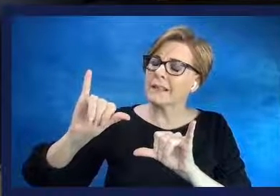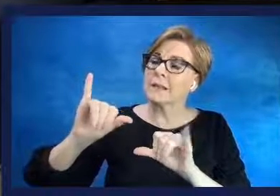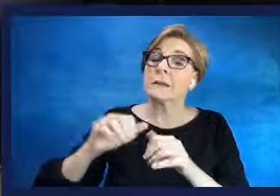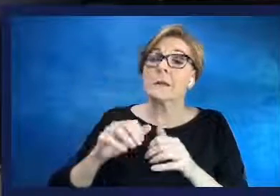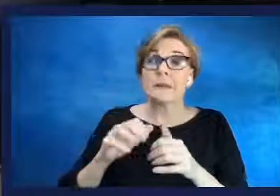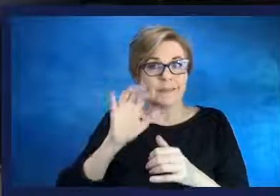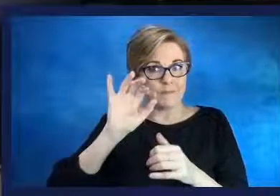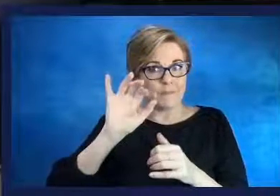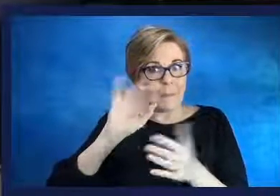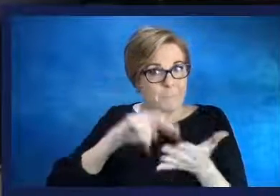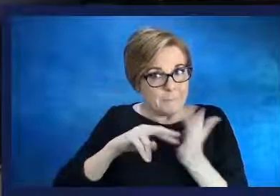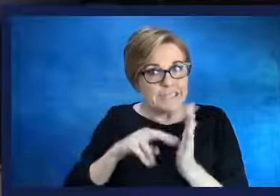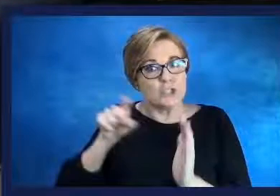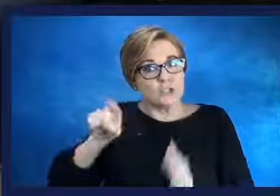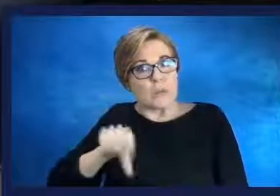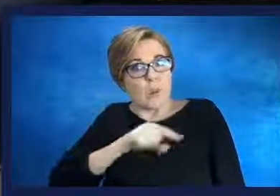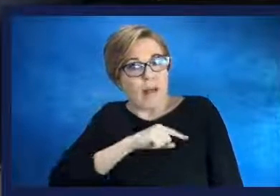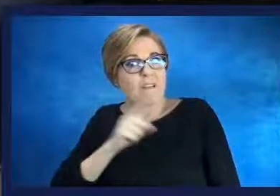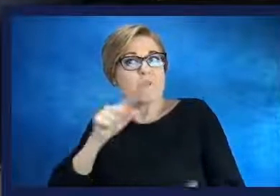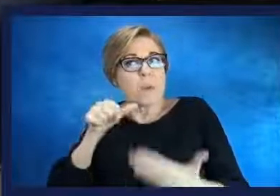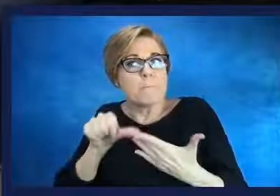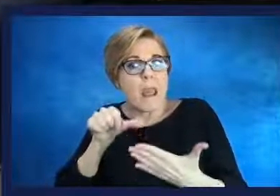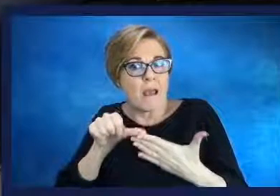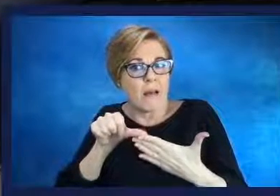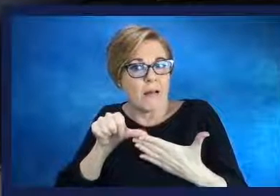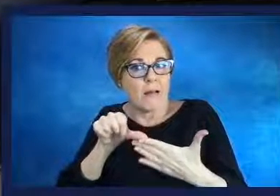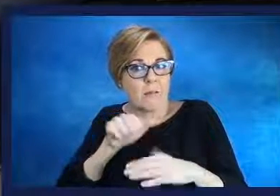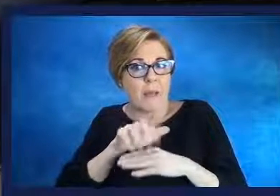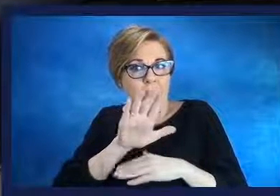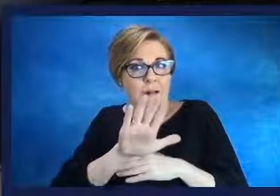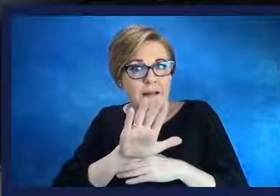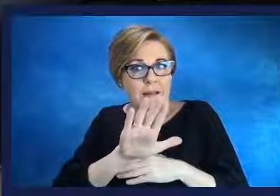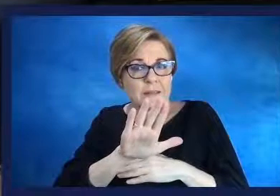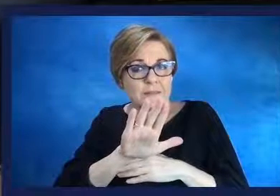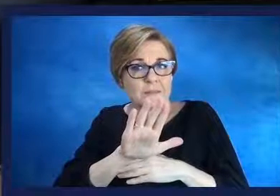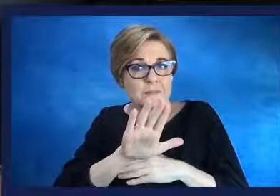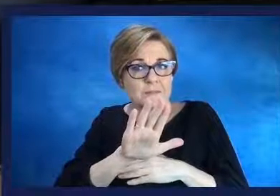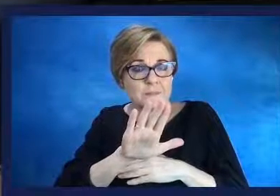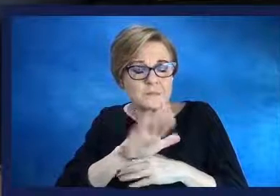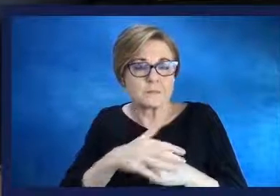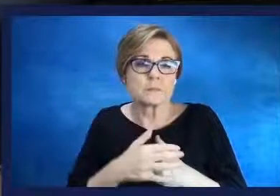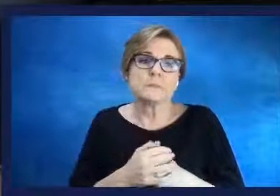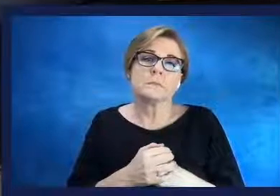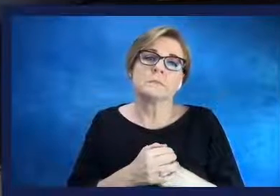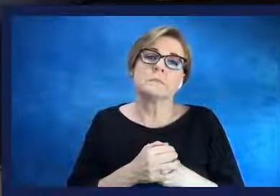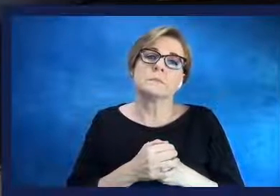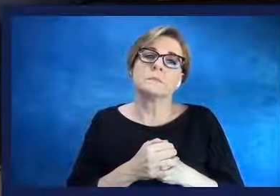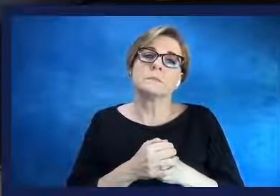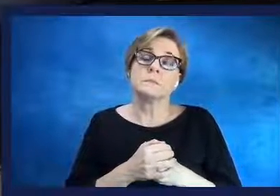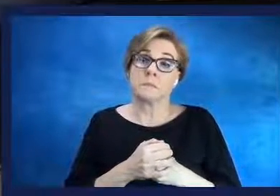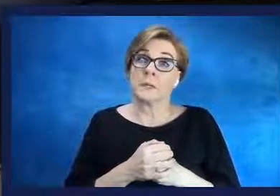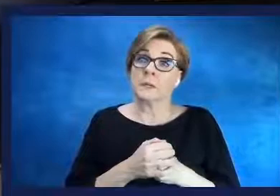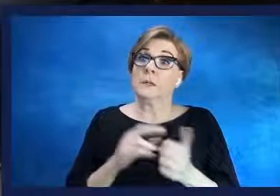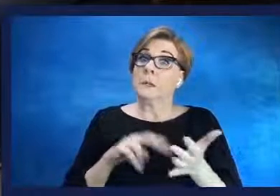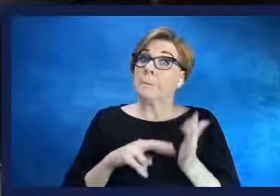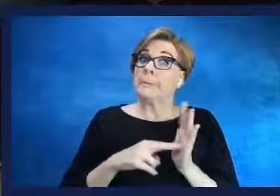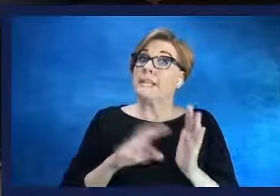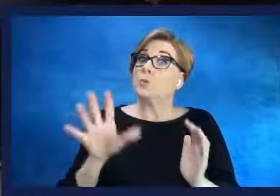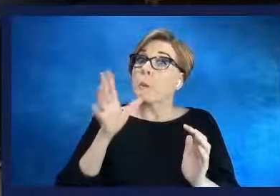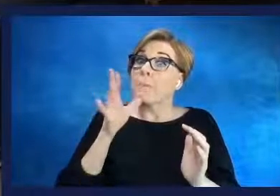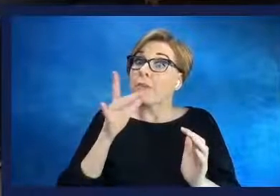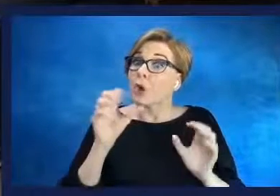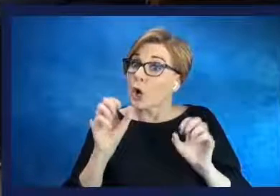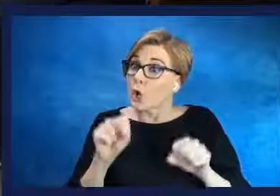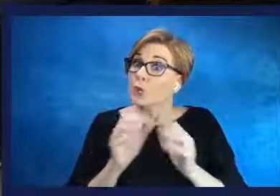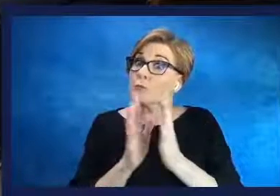ballots, or the largest percentage of elections ballots cast, are through the mail ballot process. So that individual could request a ballot